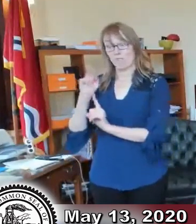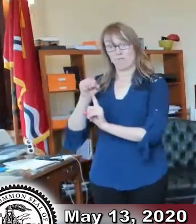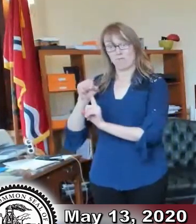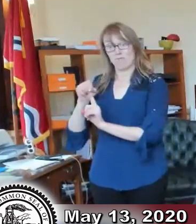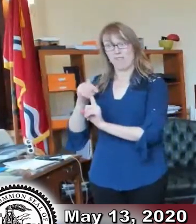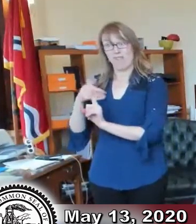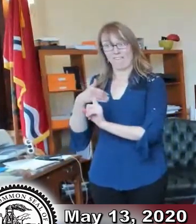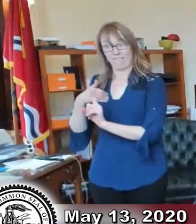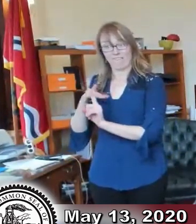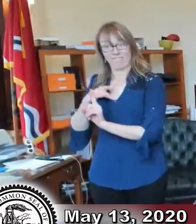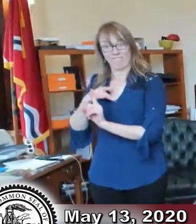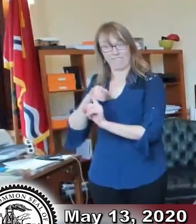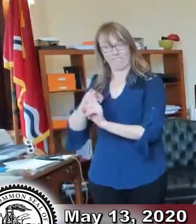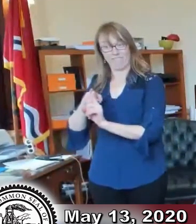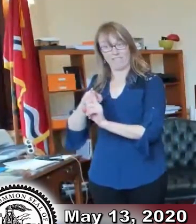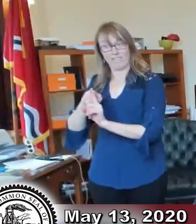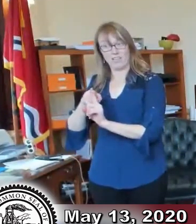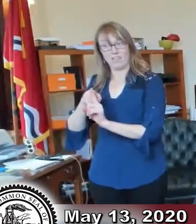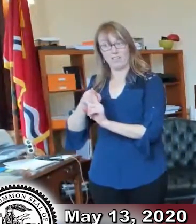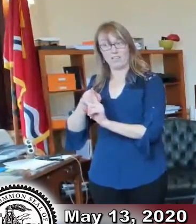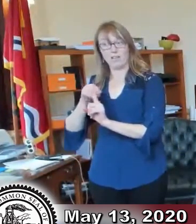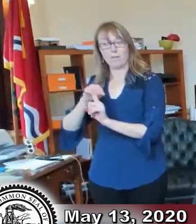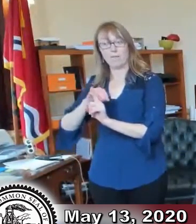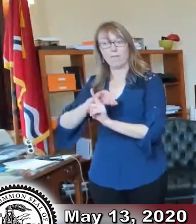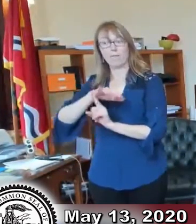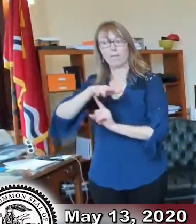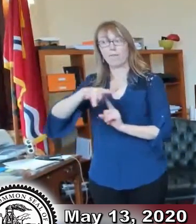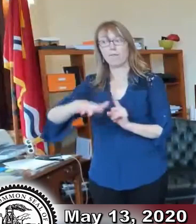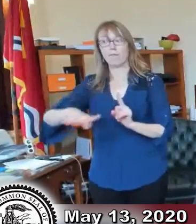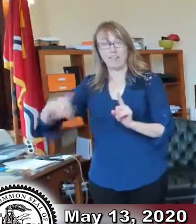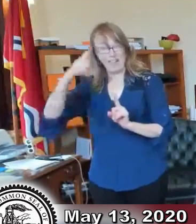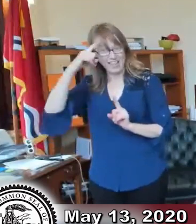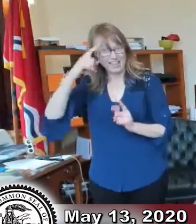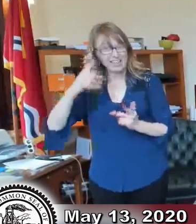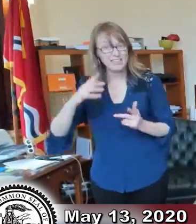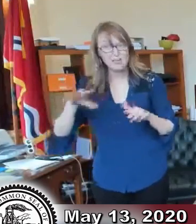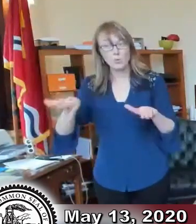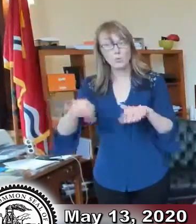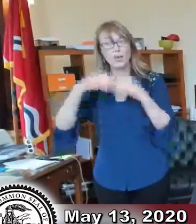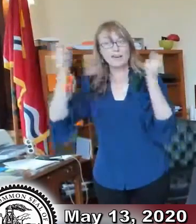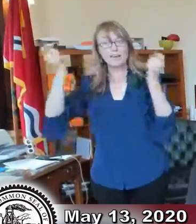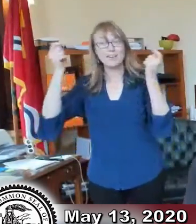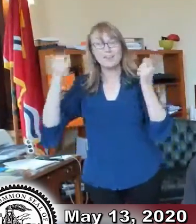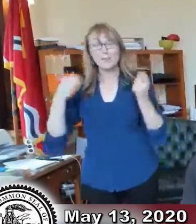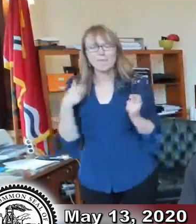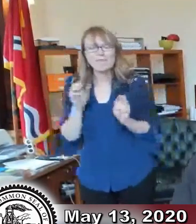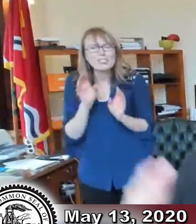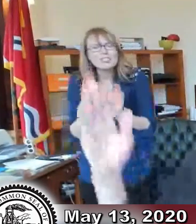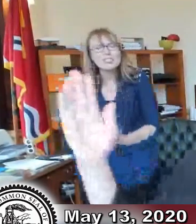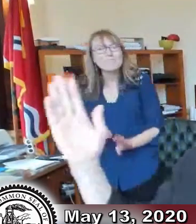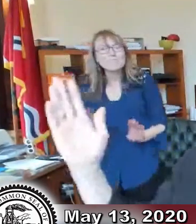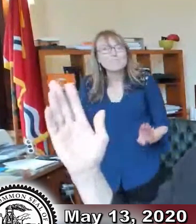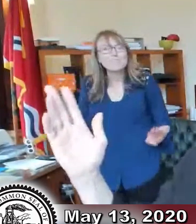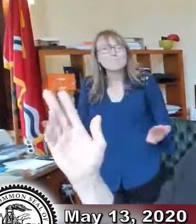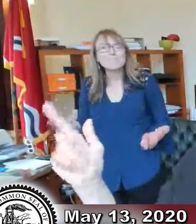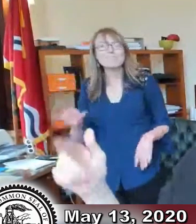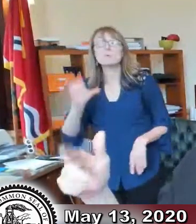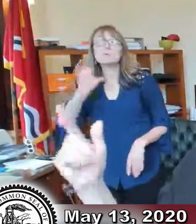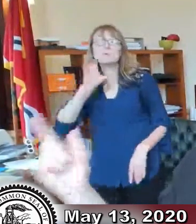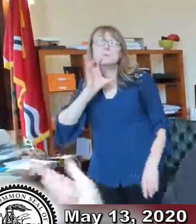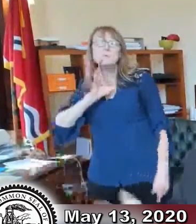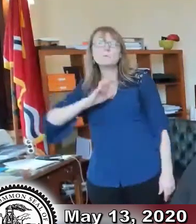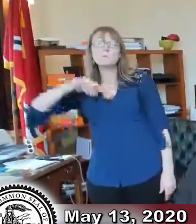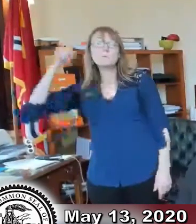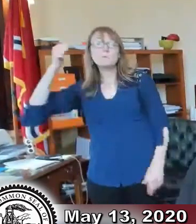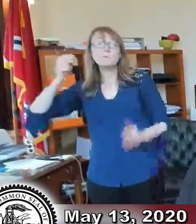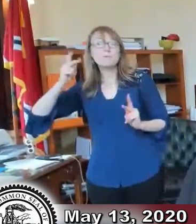there, that they don't spread it to other people. And you think about a wedding reception, usually you've got little kids there, and you've got grandma and grandpa,